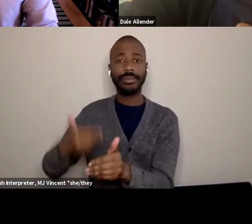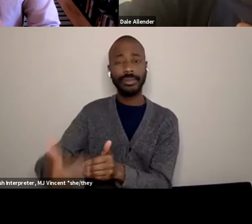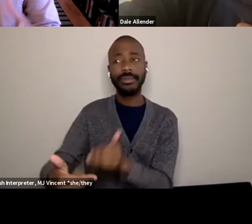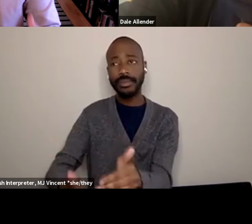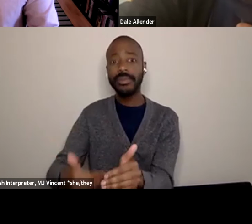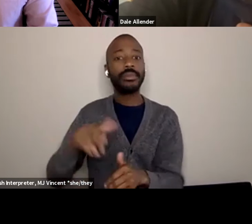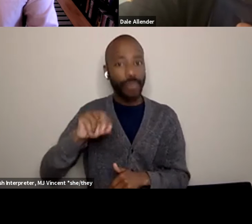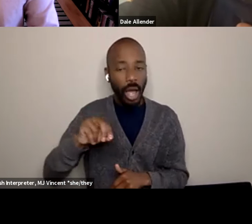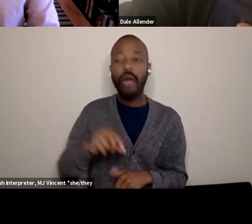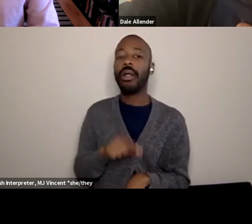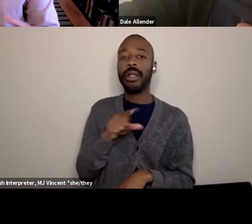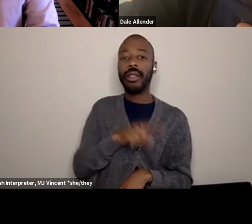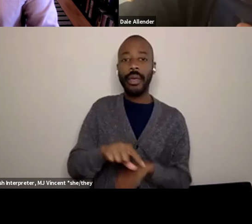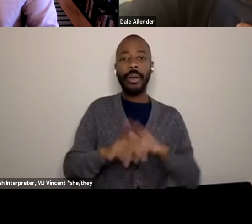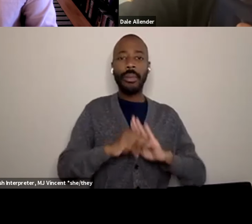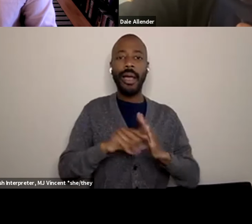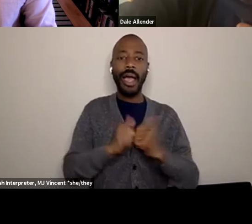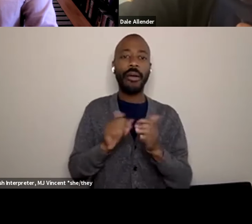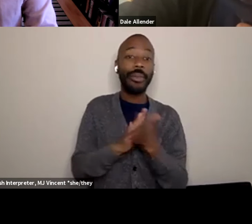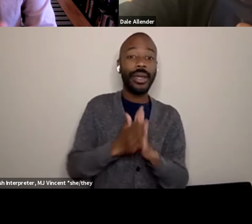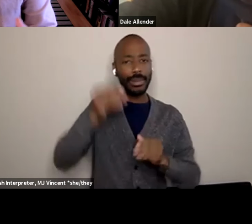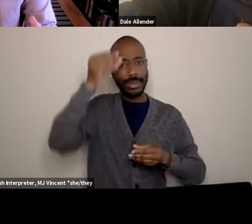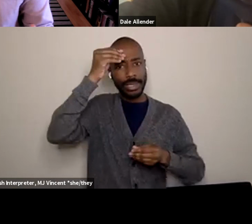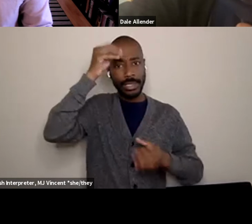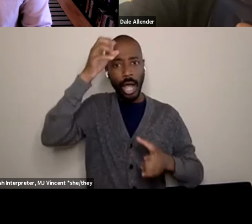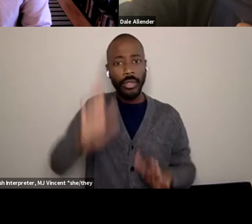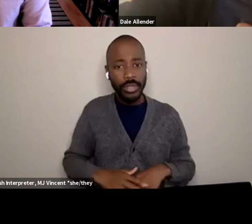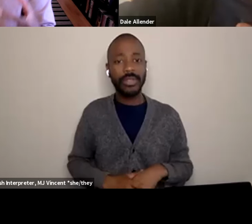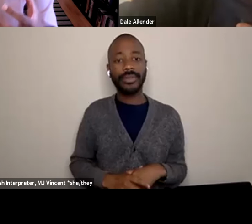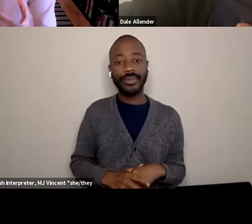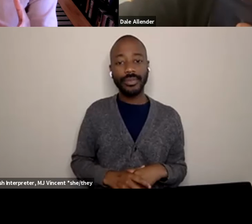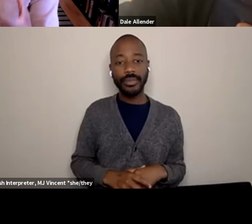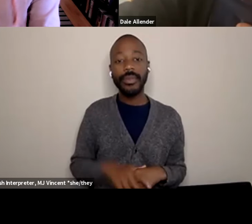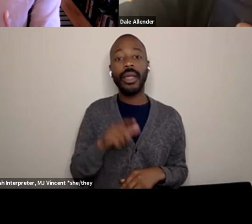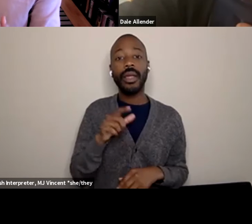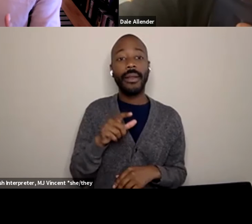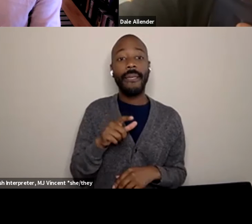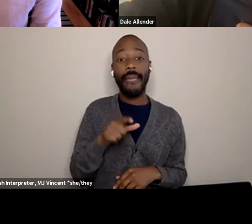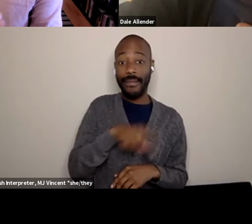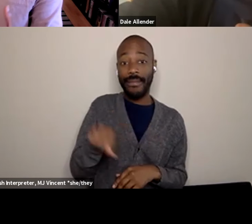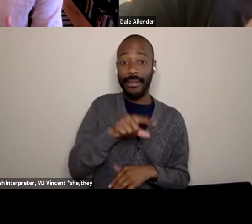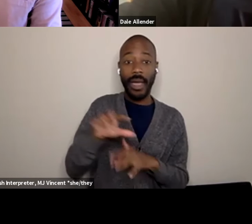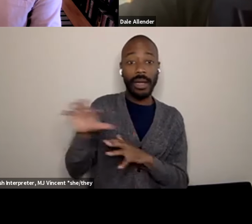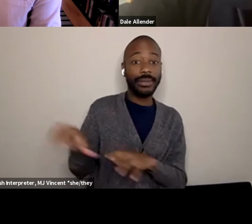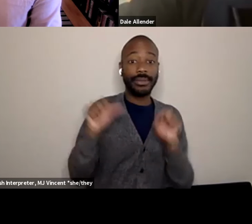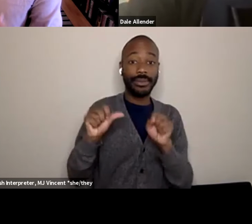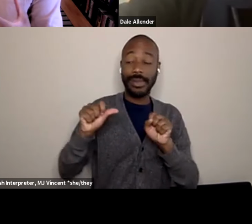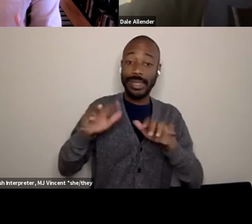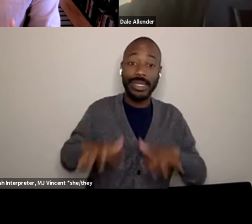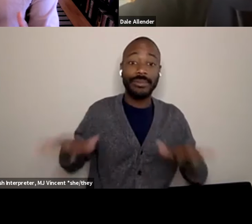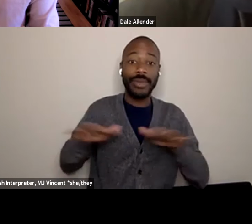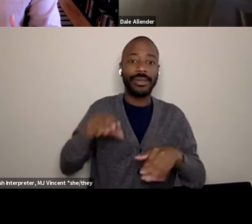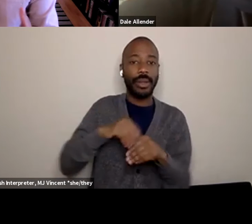right? They were questioning the information that came before them, and they had spaces in these Black teacher associations that they created